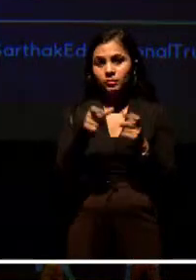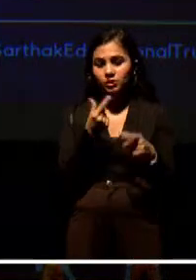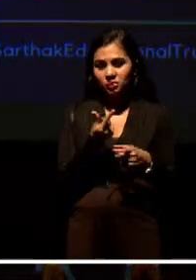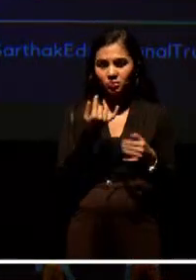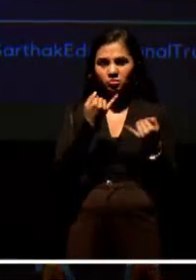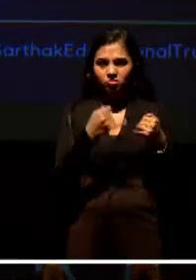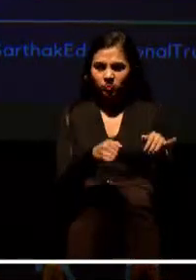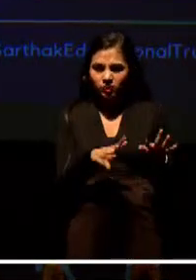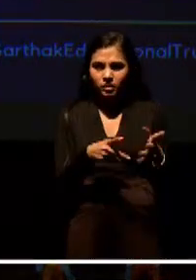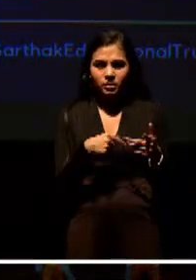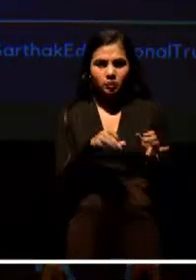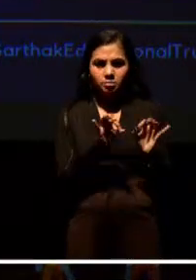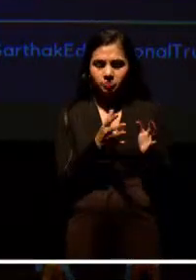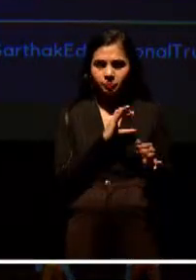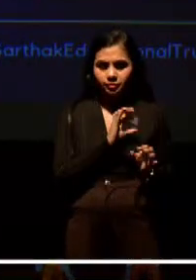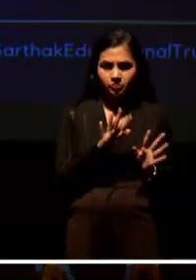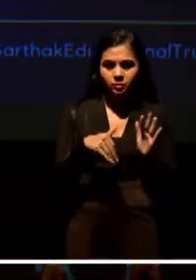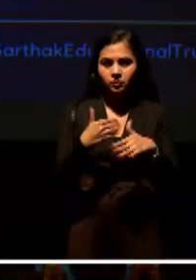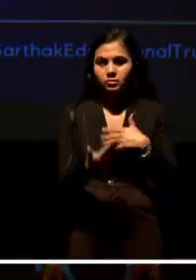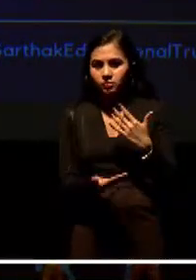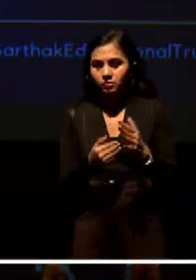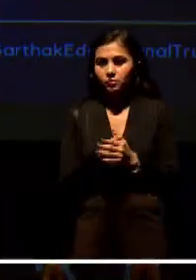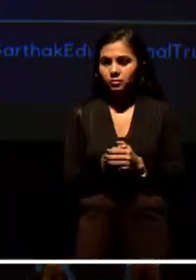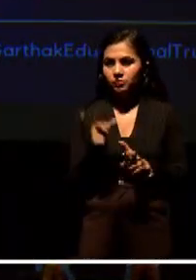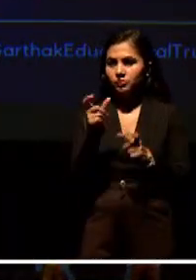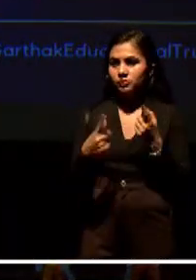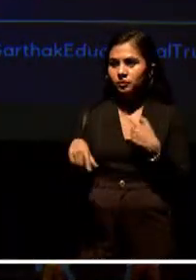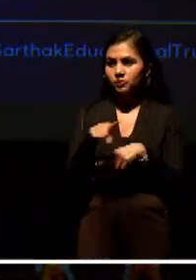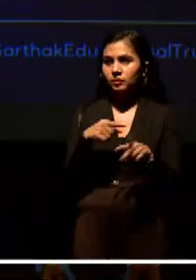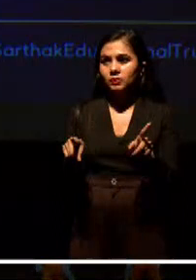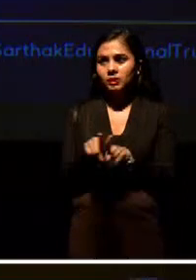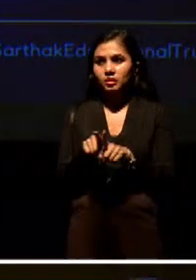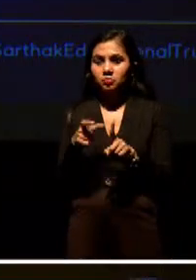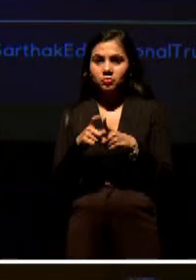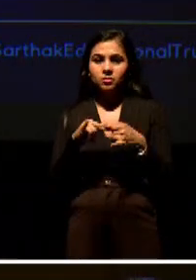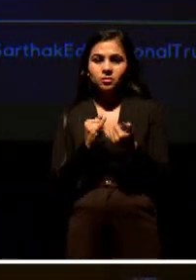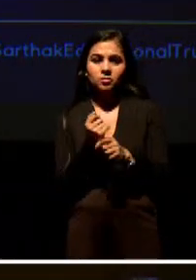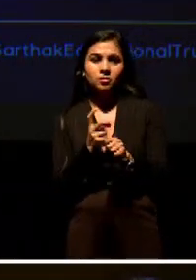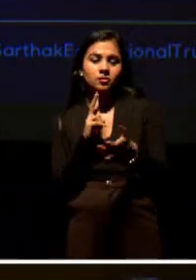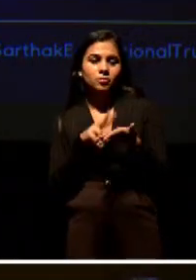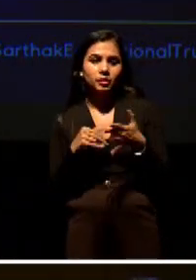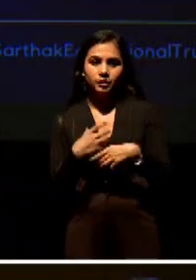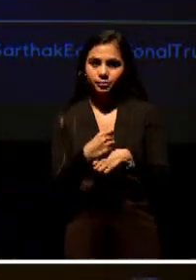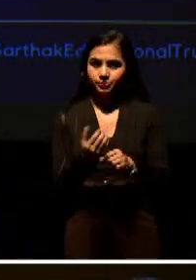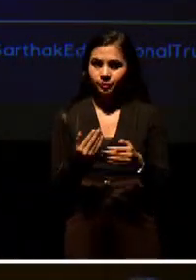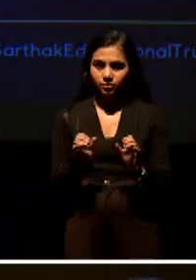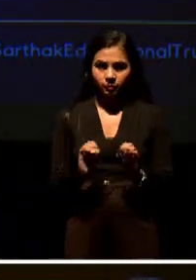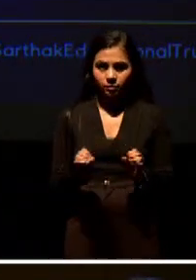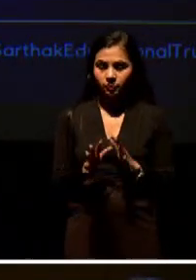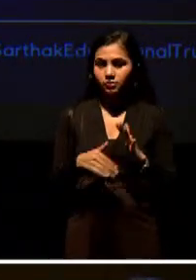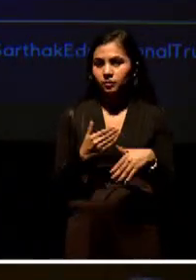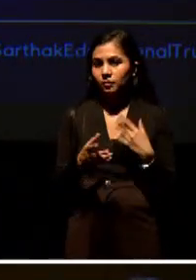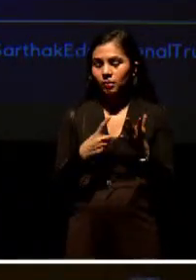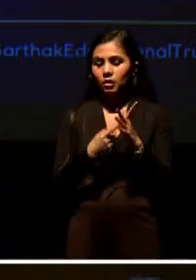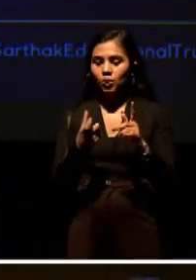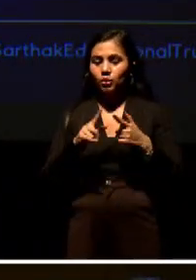a design, for next 10 years he is not going to look at similar designs. So you have actually taken aback the role